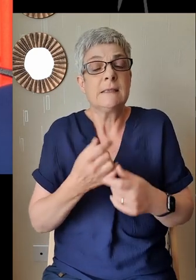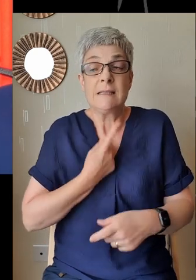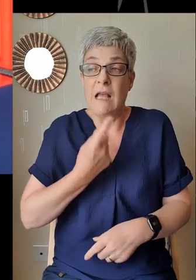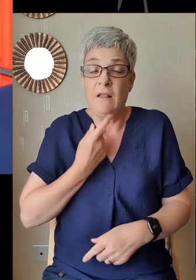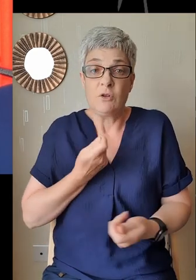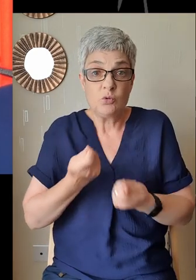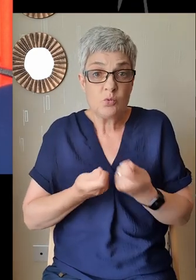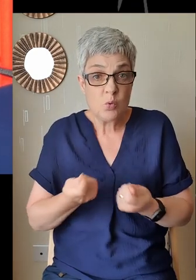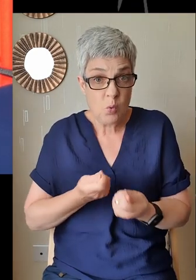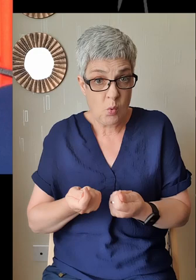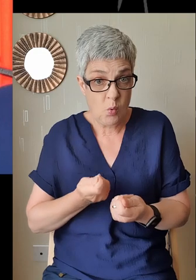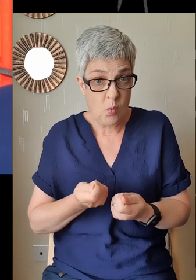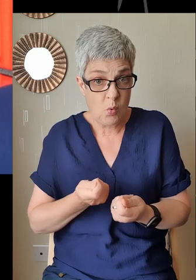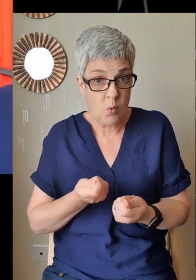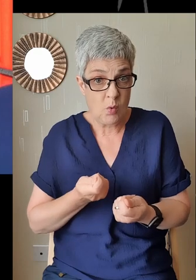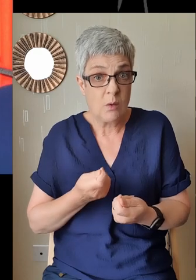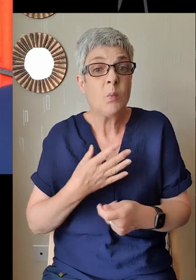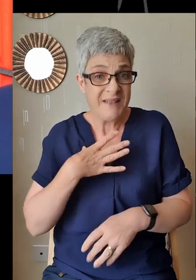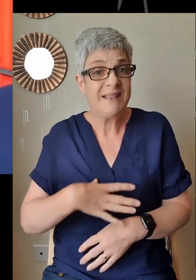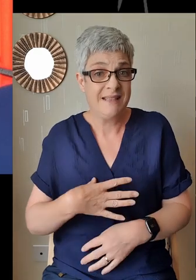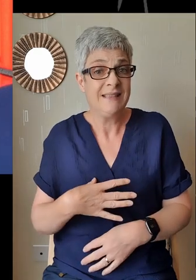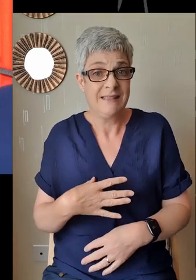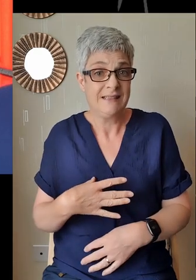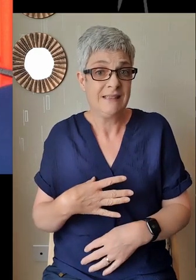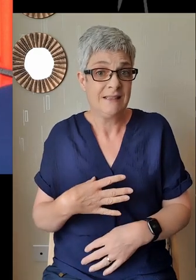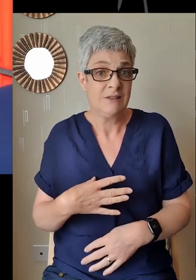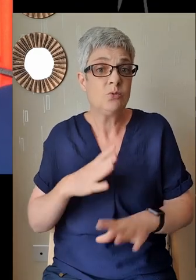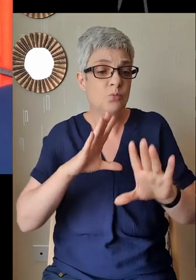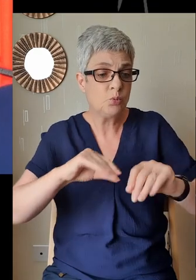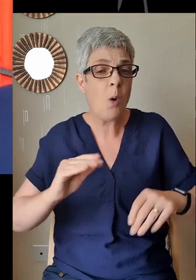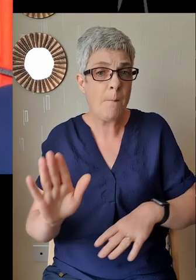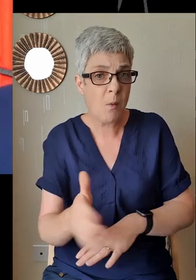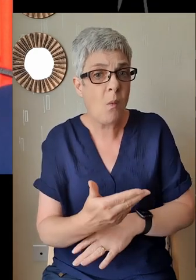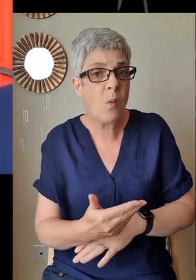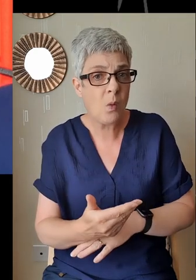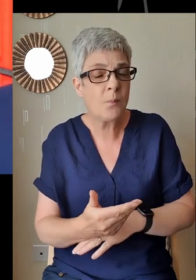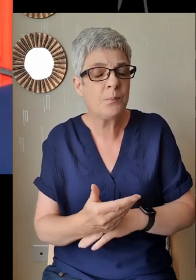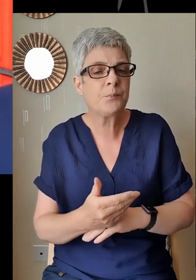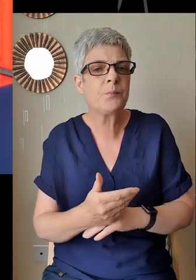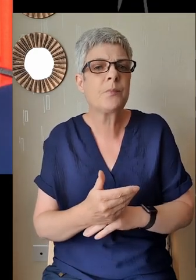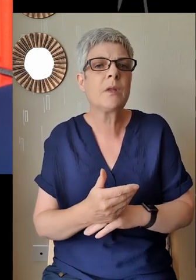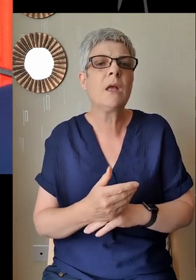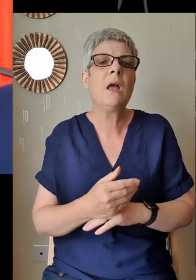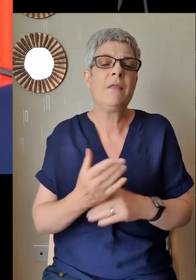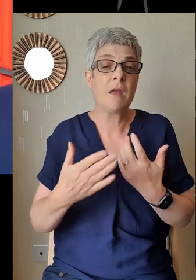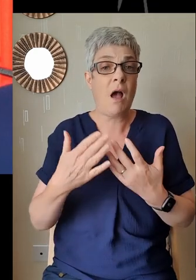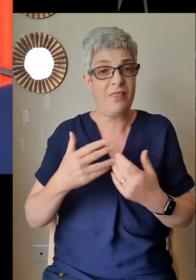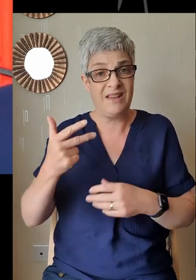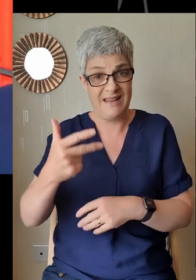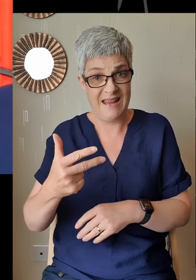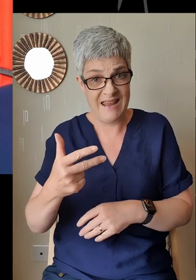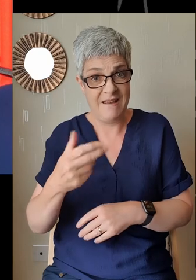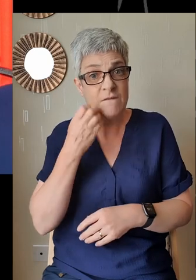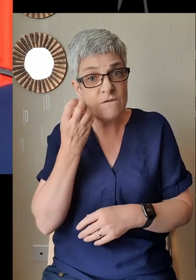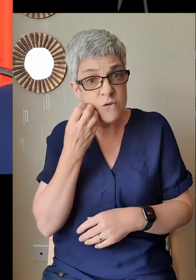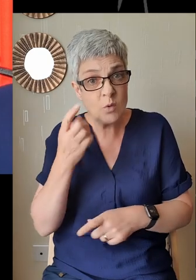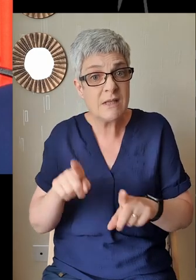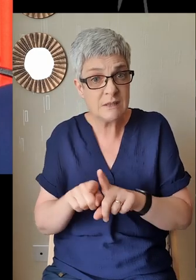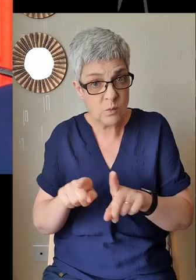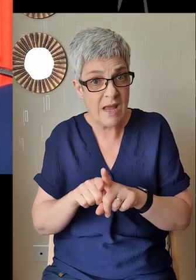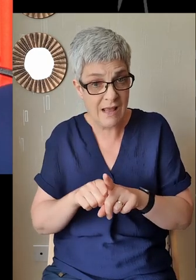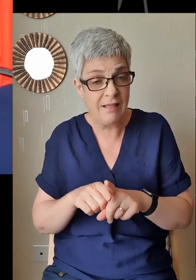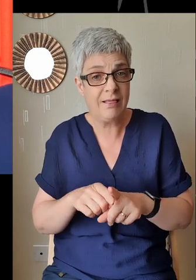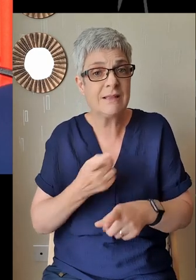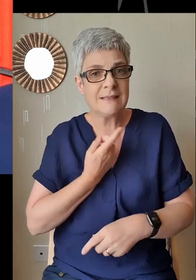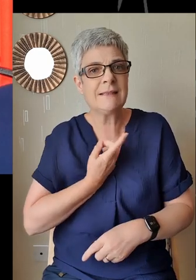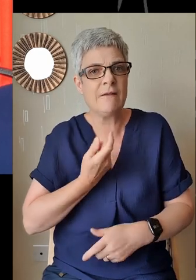to master all of these. And self-control and the other eight fruit that Paul mentions in verses 22